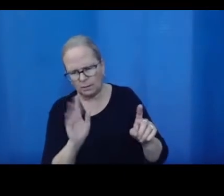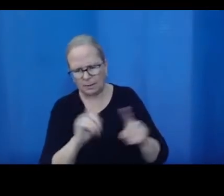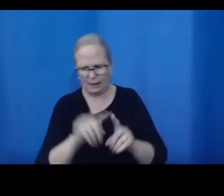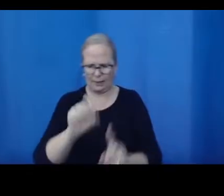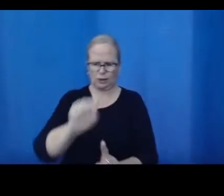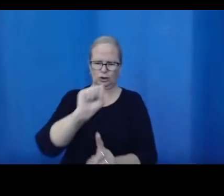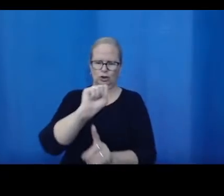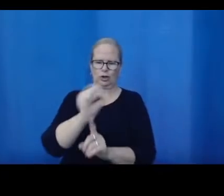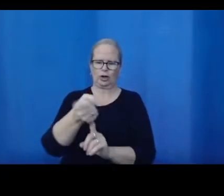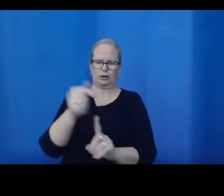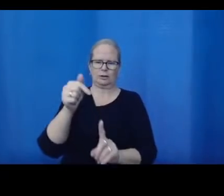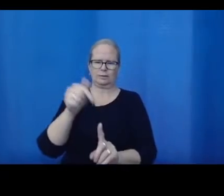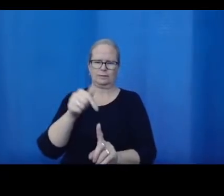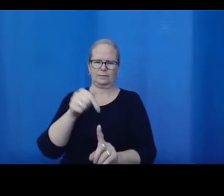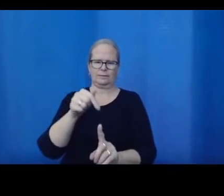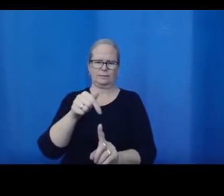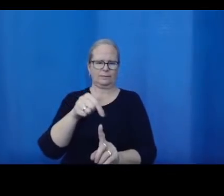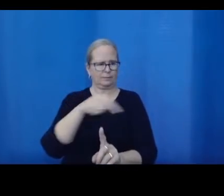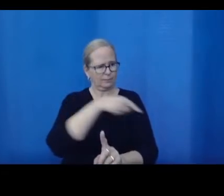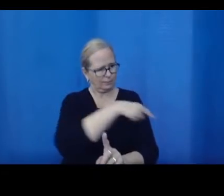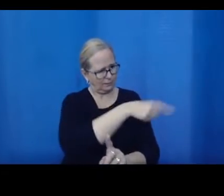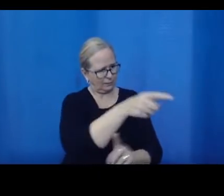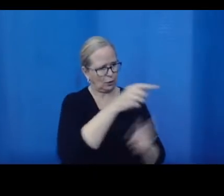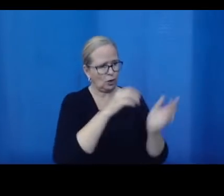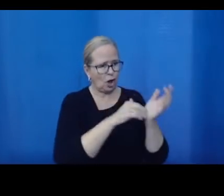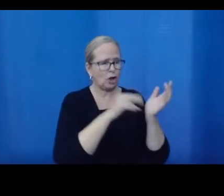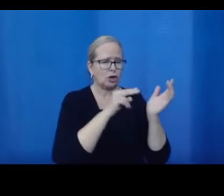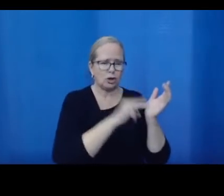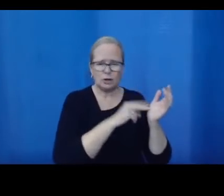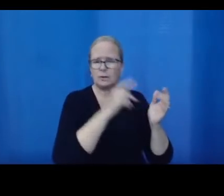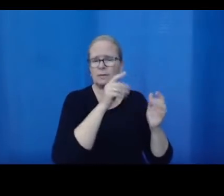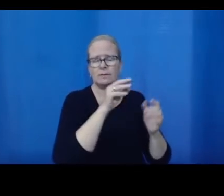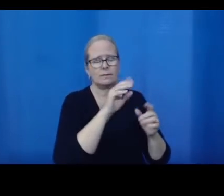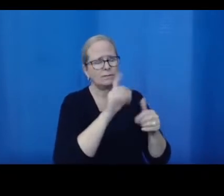so, that's kind of what I would say is